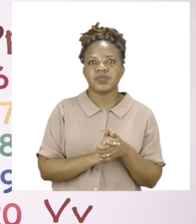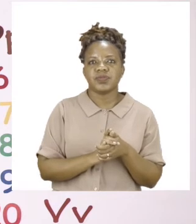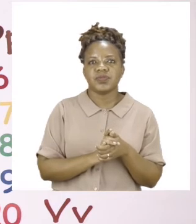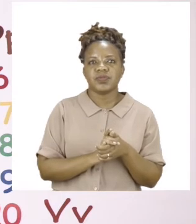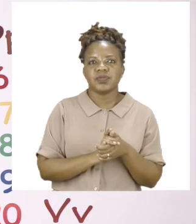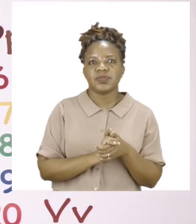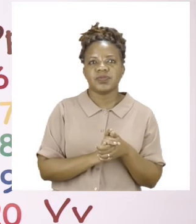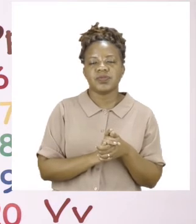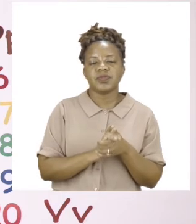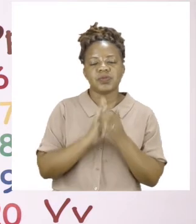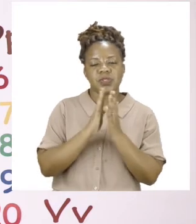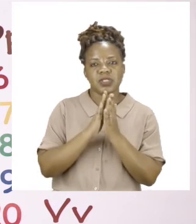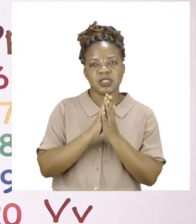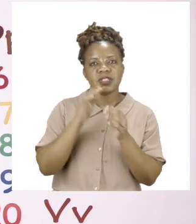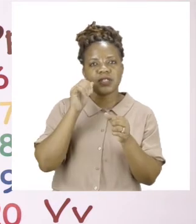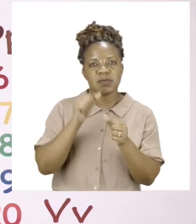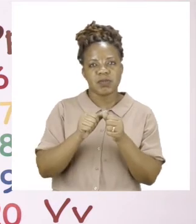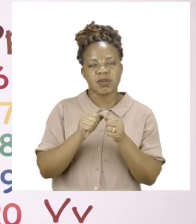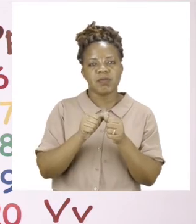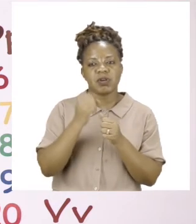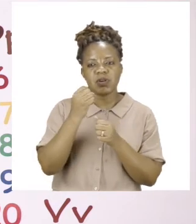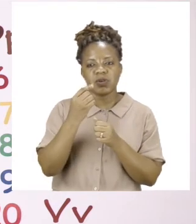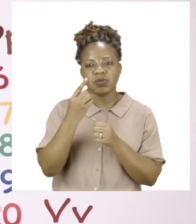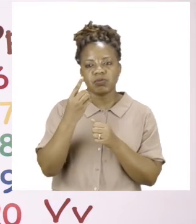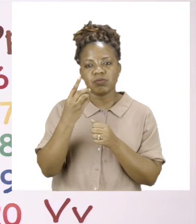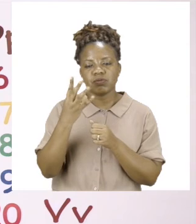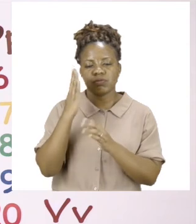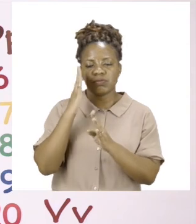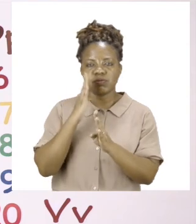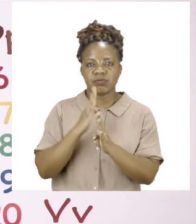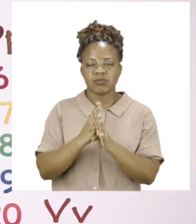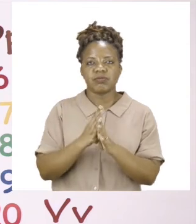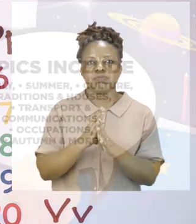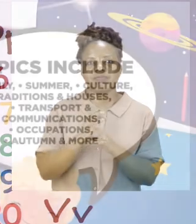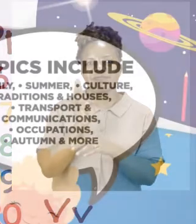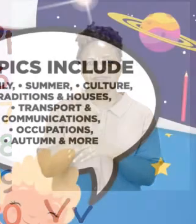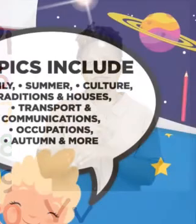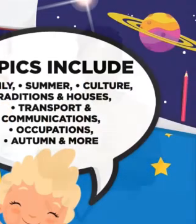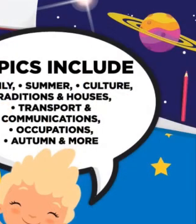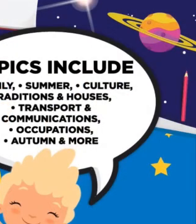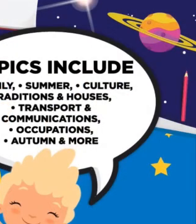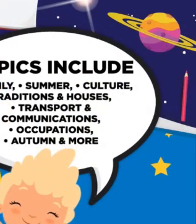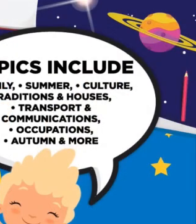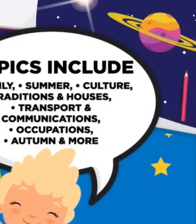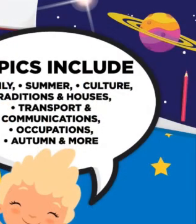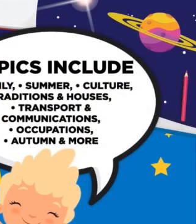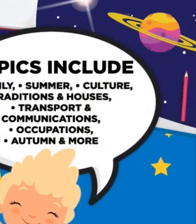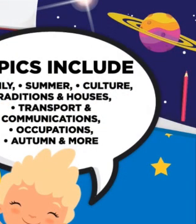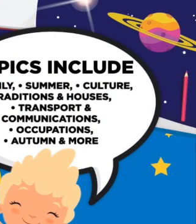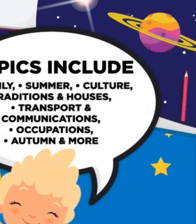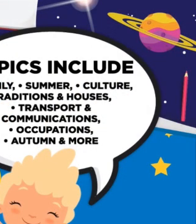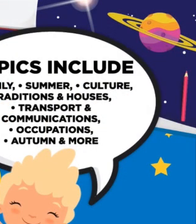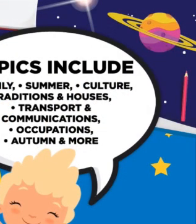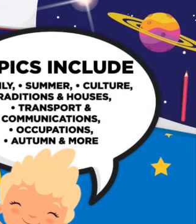you're counting correctly. And I will see you soon after our advert break. Do you have children in the age